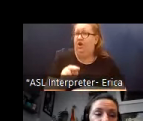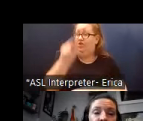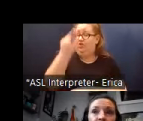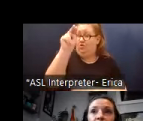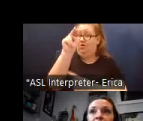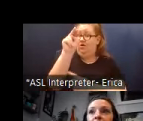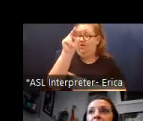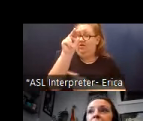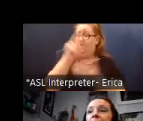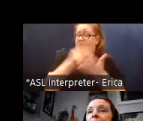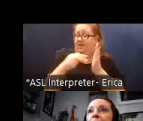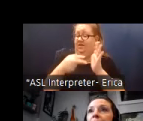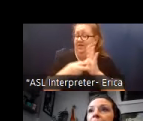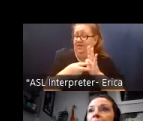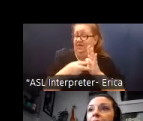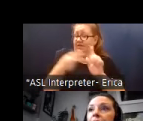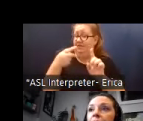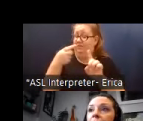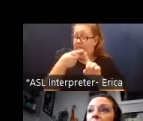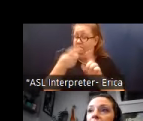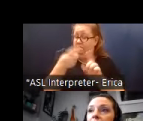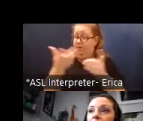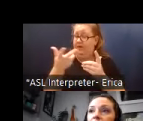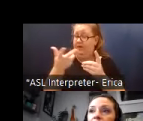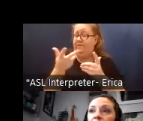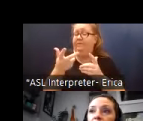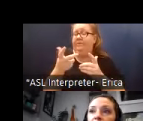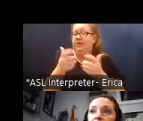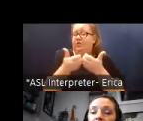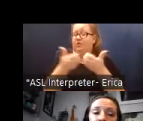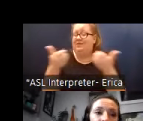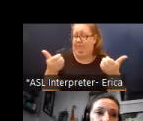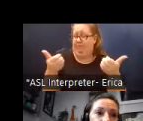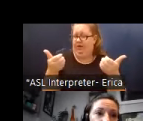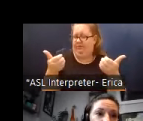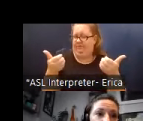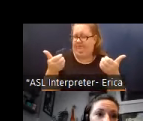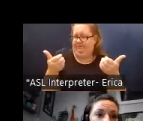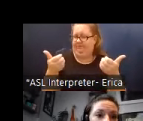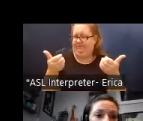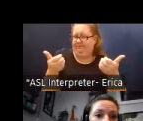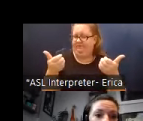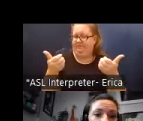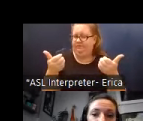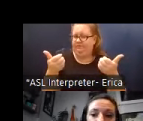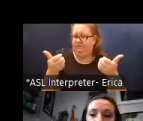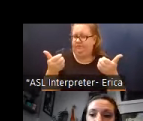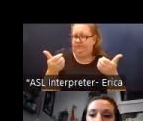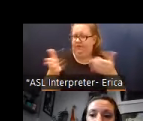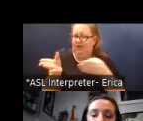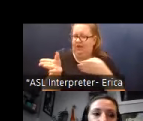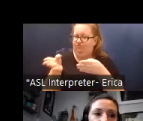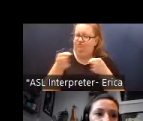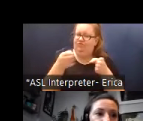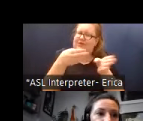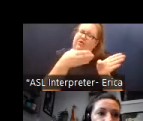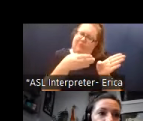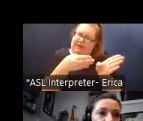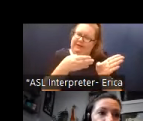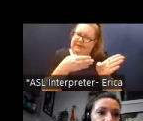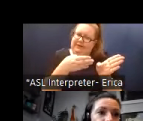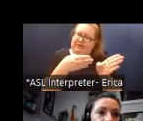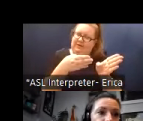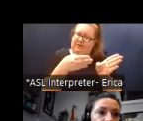the intent is to be able to separate that and redirect it to